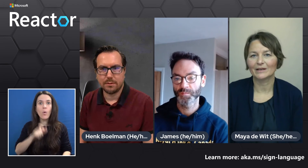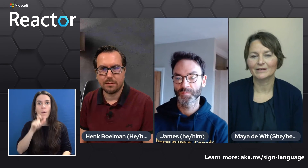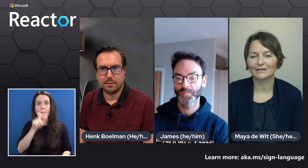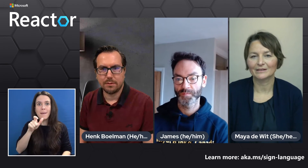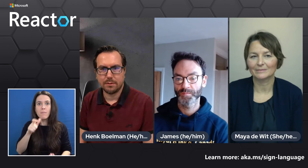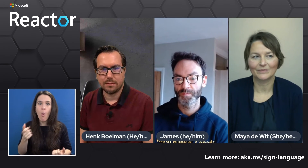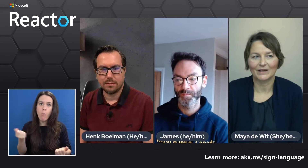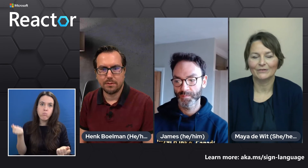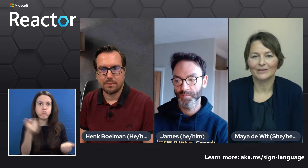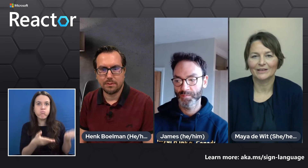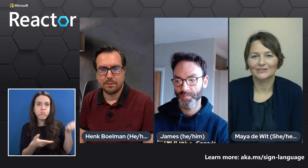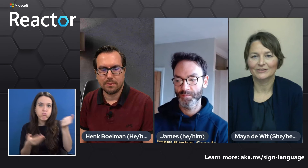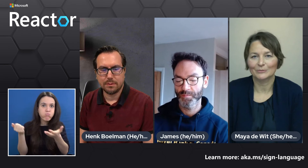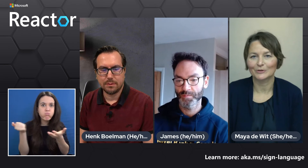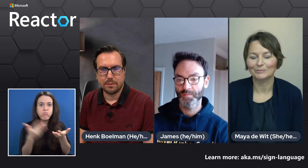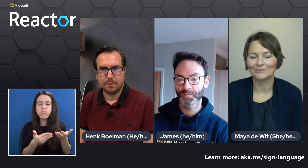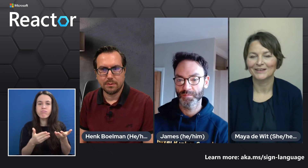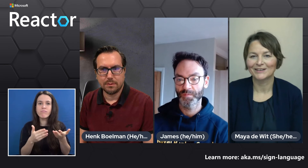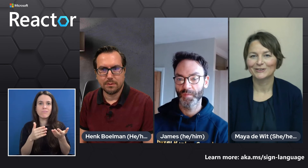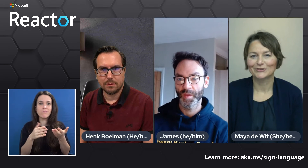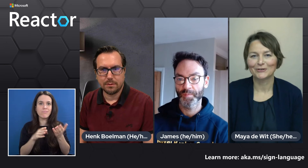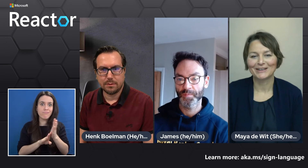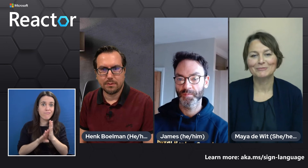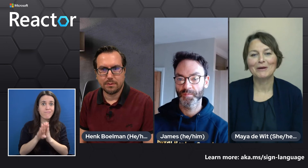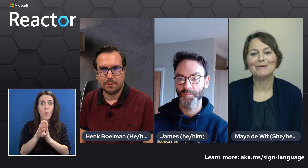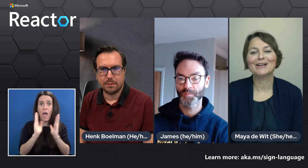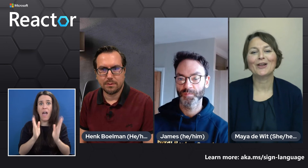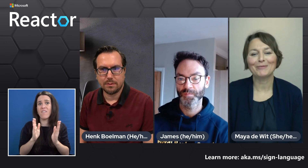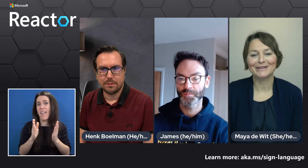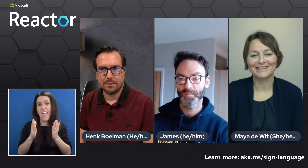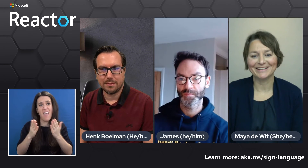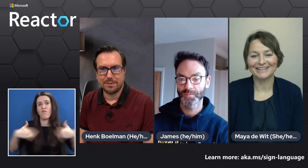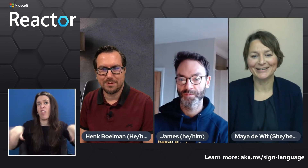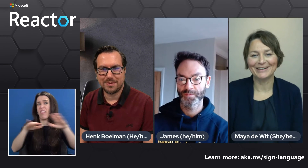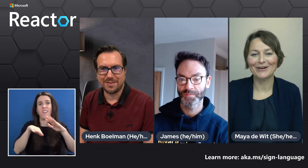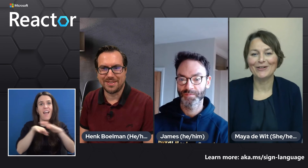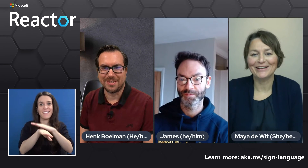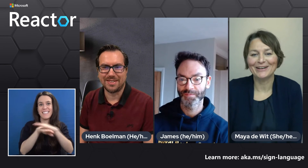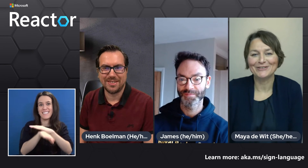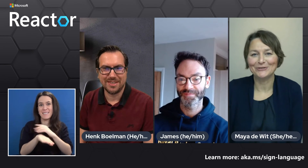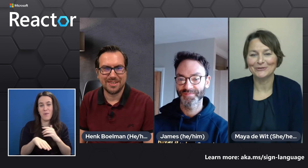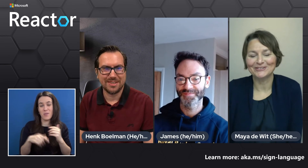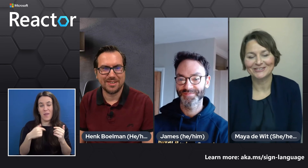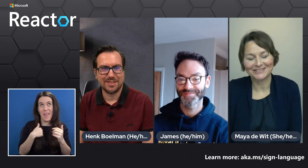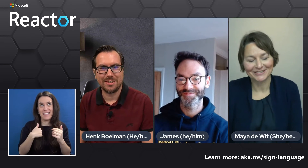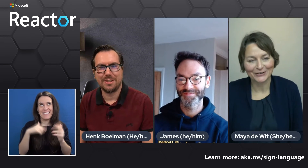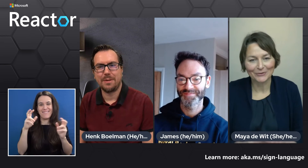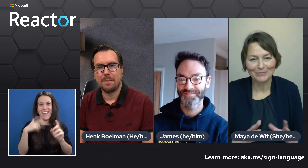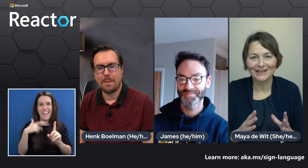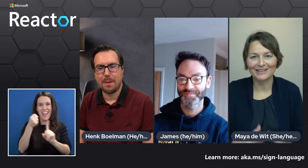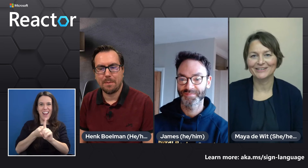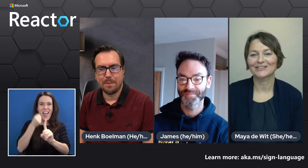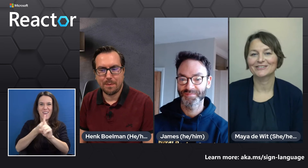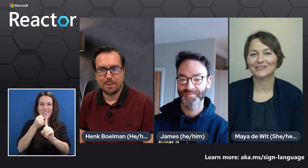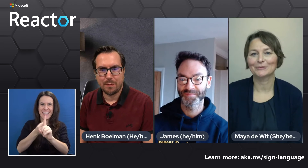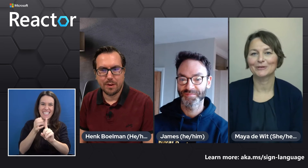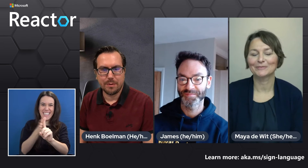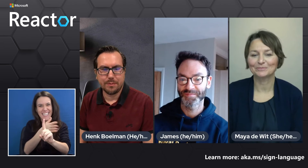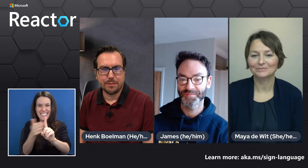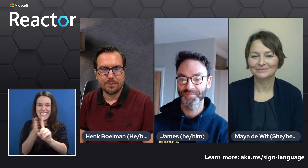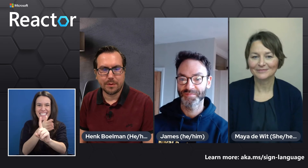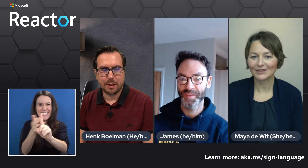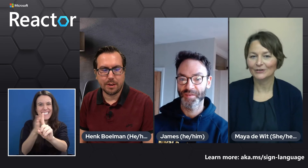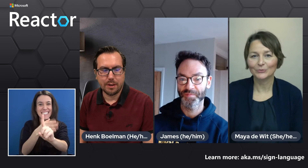to make everything accessible. So that's my big lobby in all that I do is, you know, make things